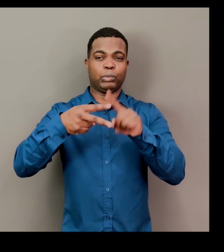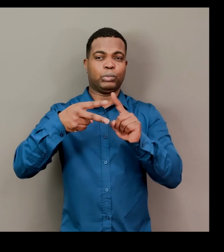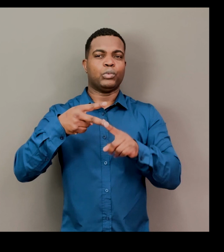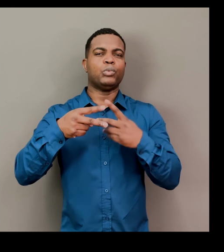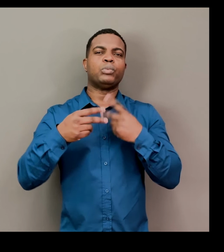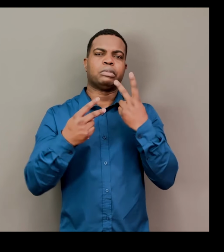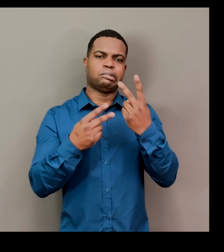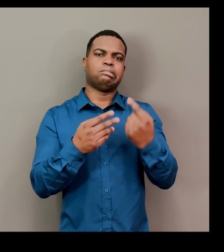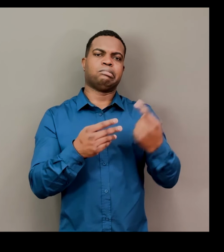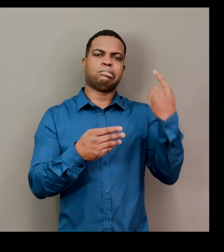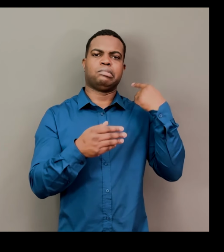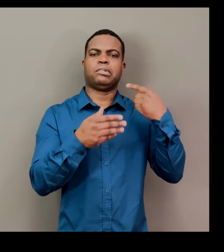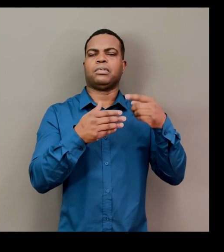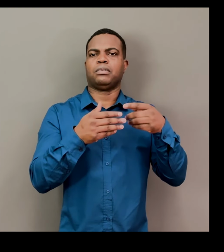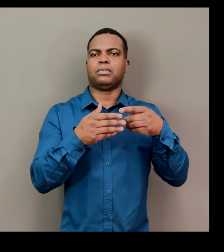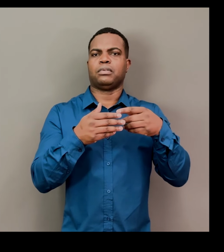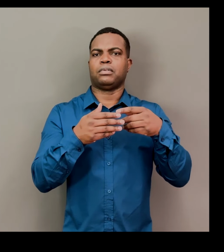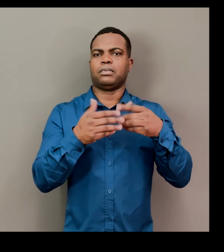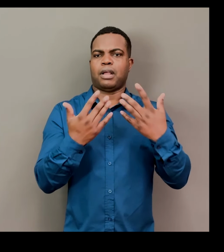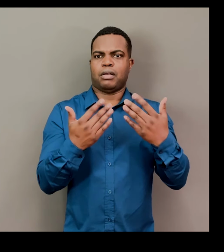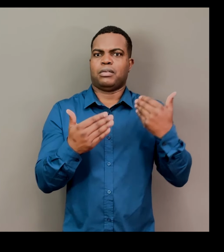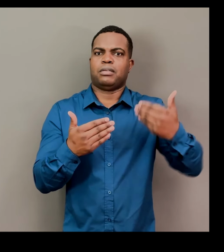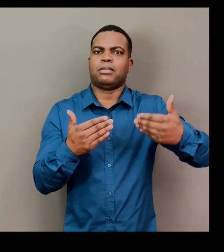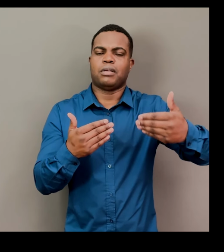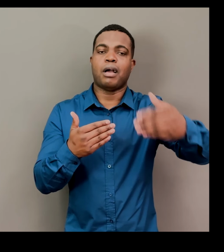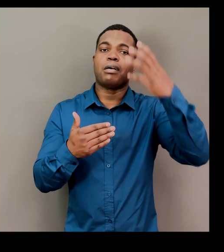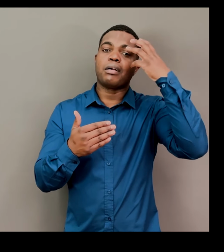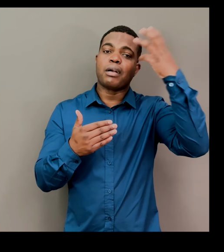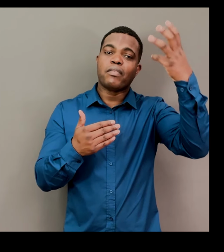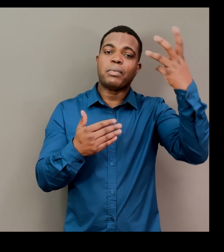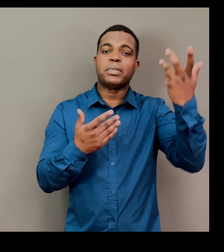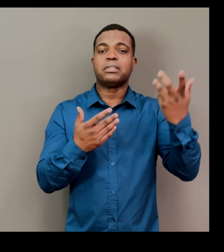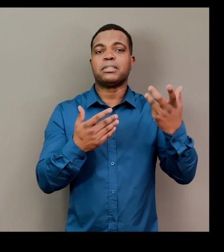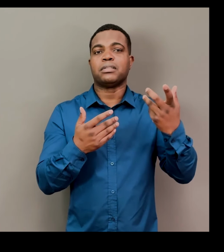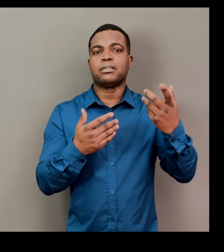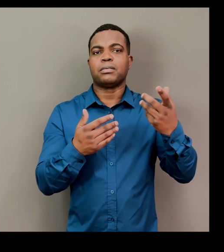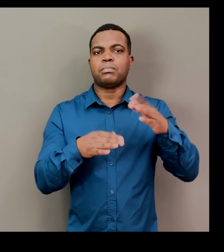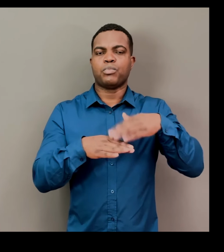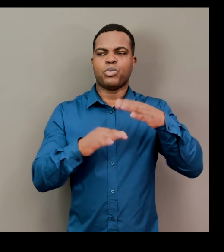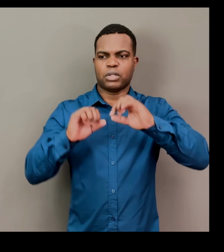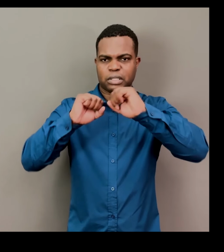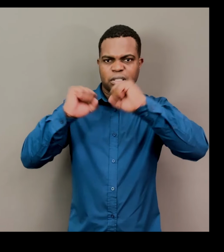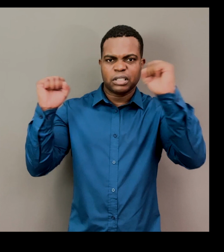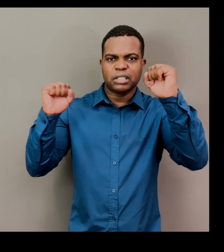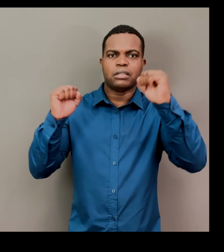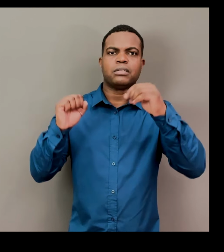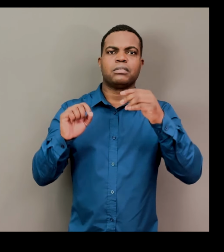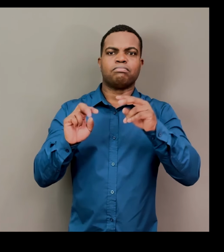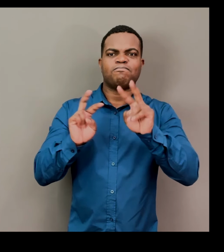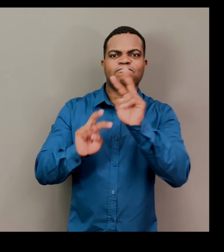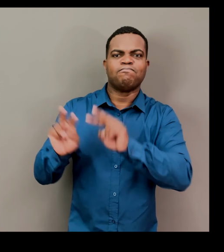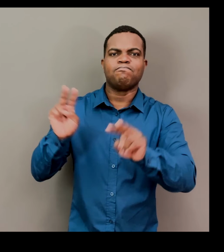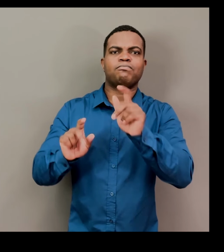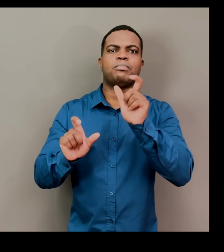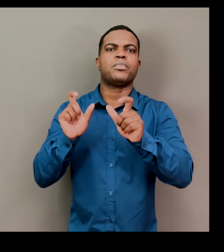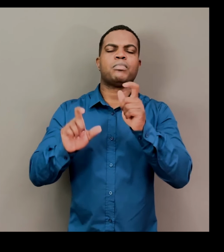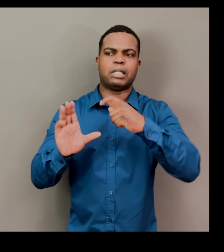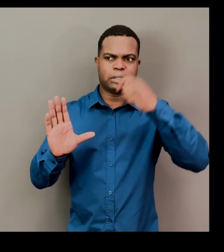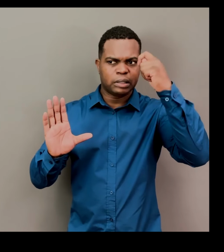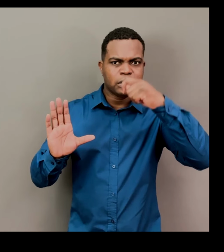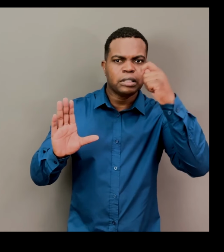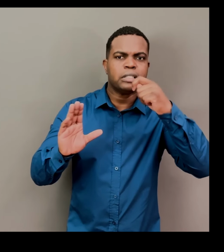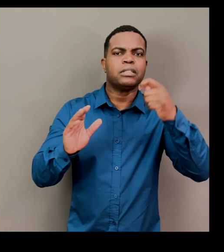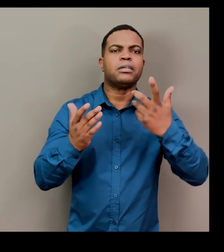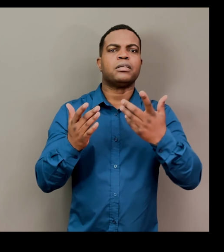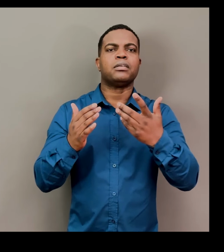the recent surge in the use of the internet by governments for citizen surveillance purposes and for